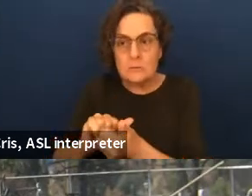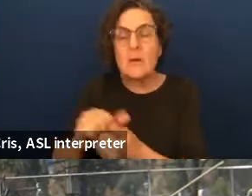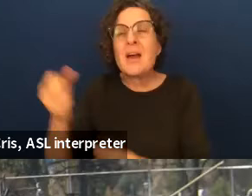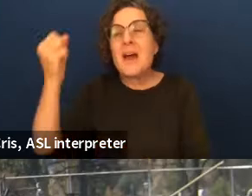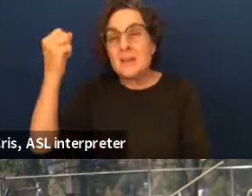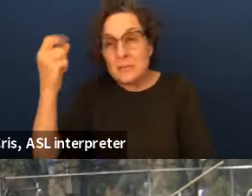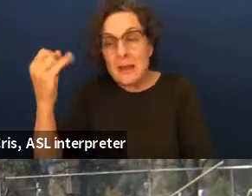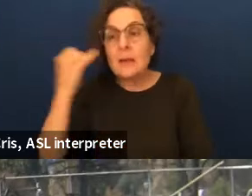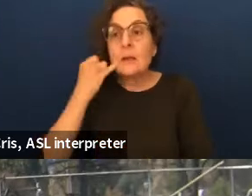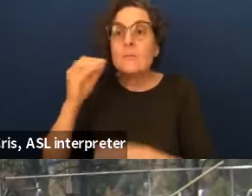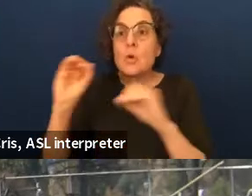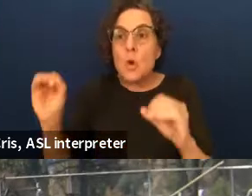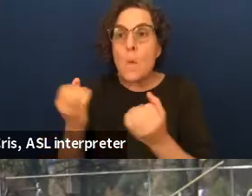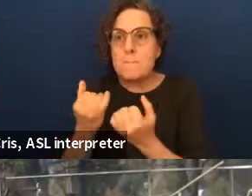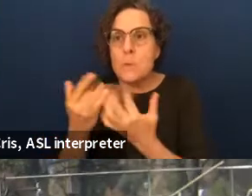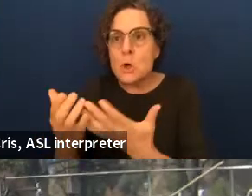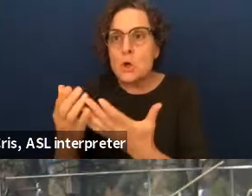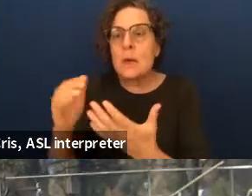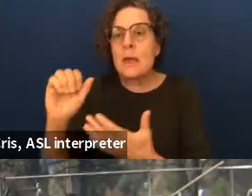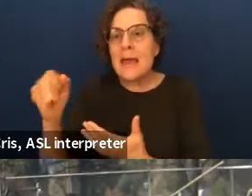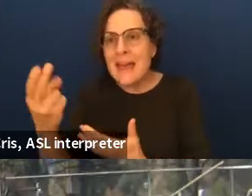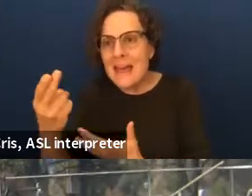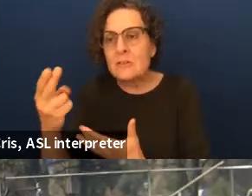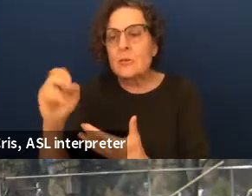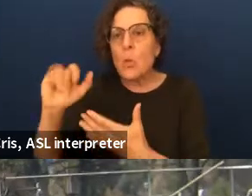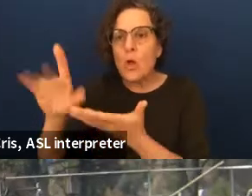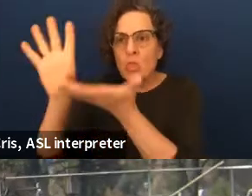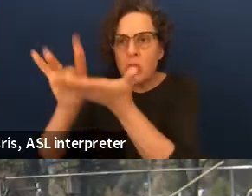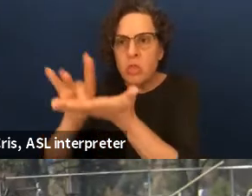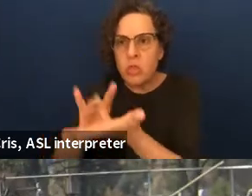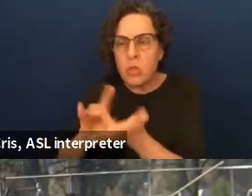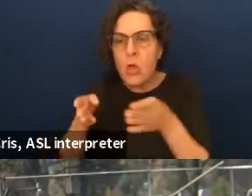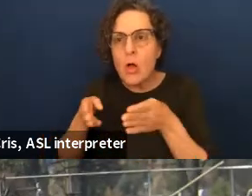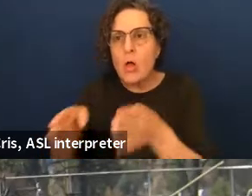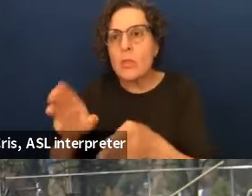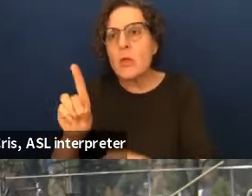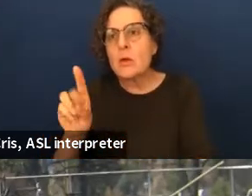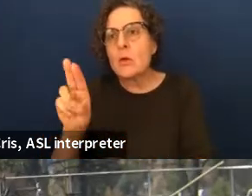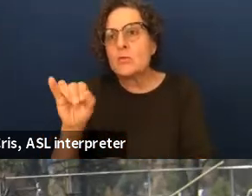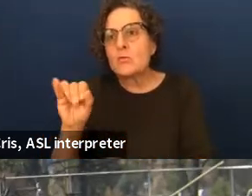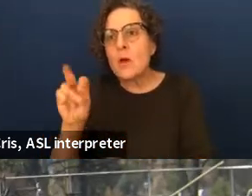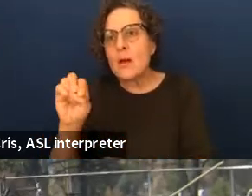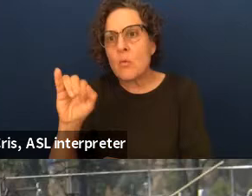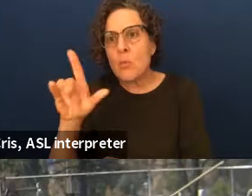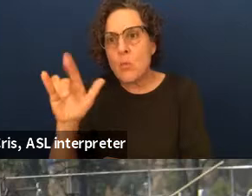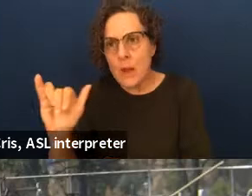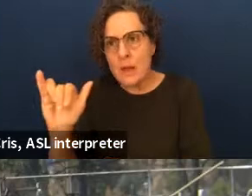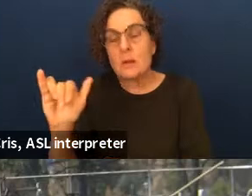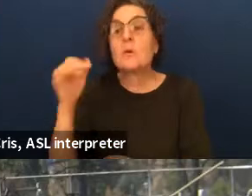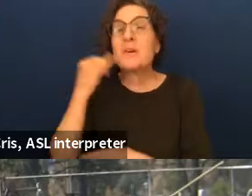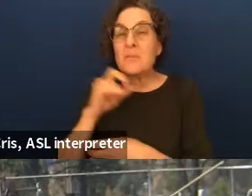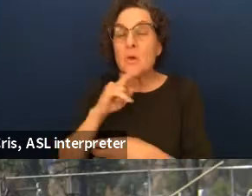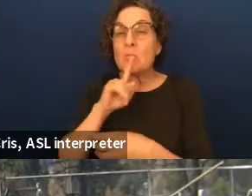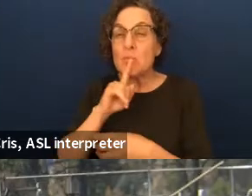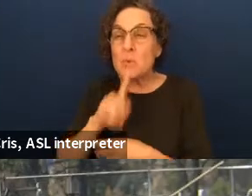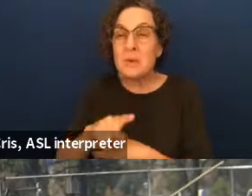kinds of different things can get on top of those. If we deem that they're too heavily contaminated, we will take them